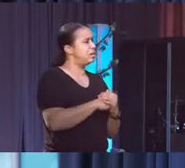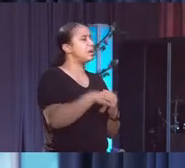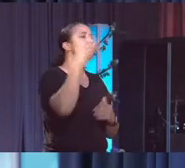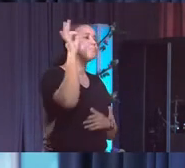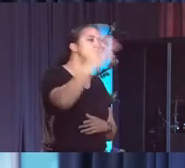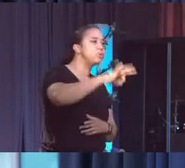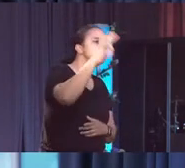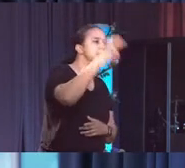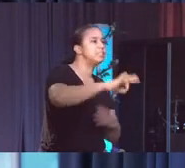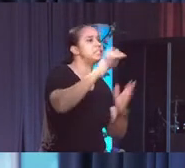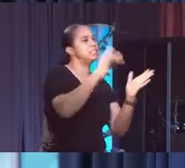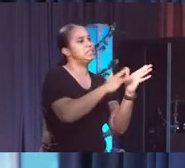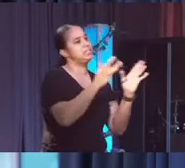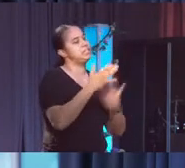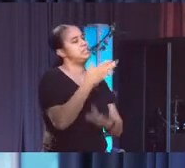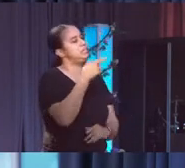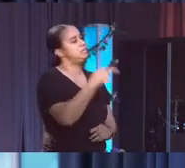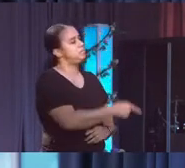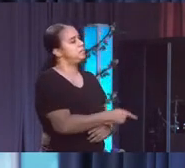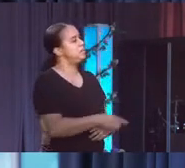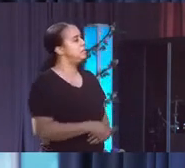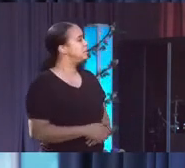preached Jesus to him.